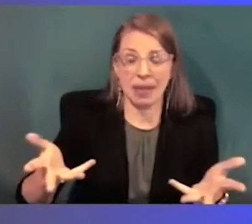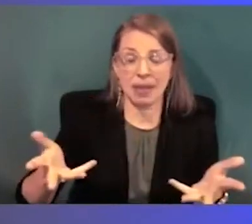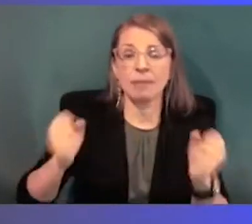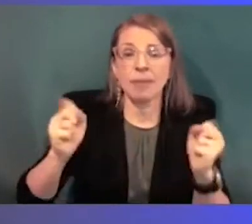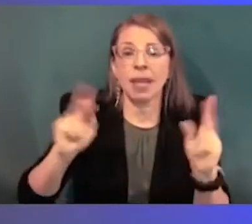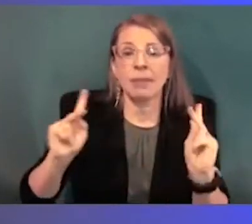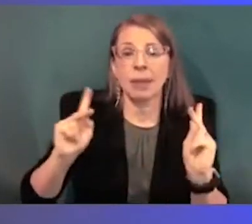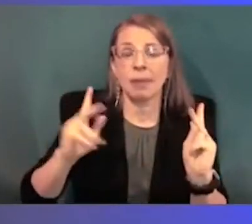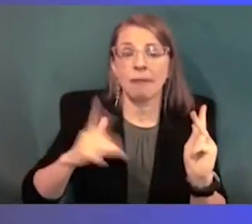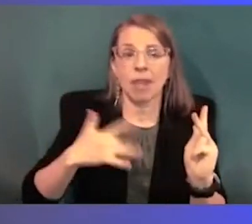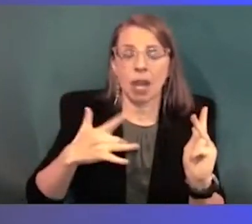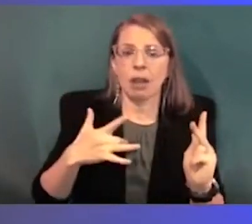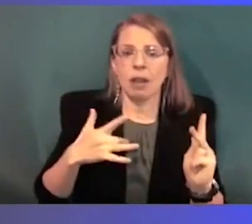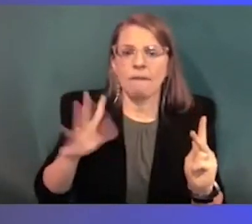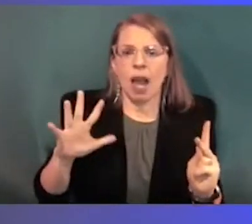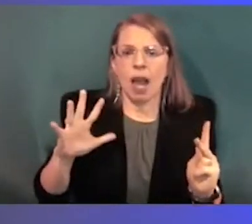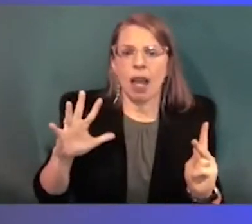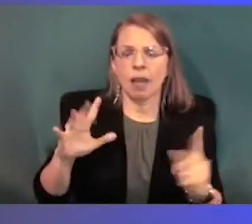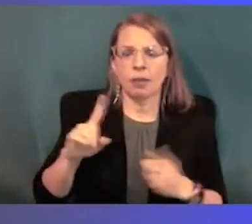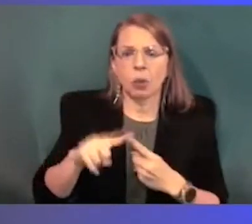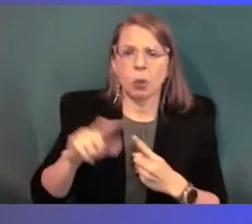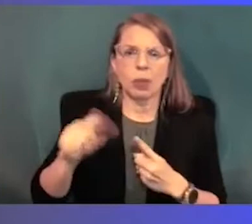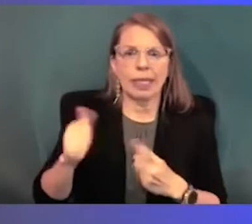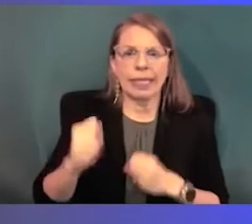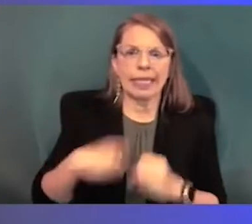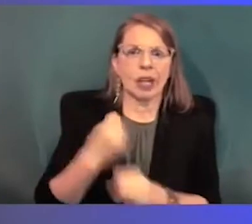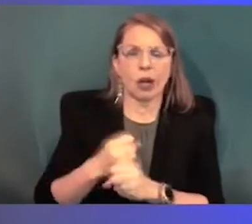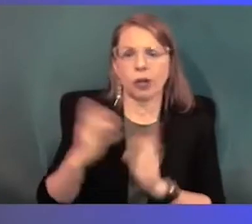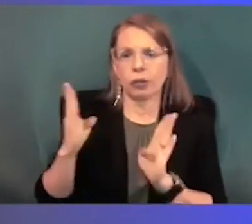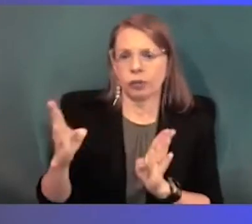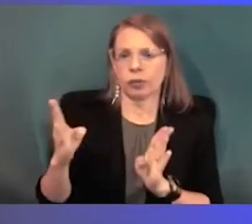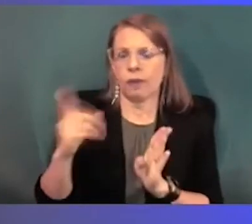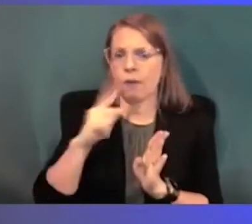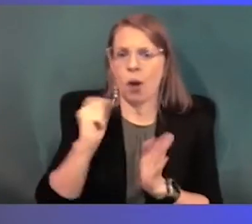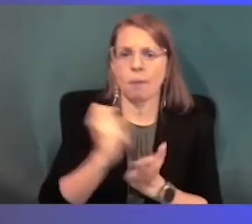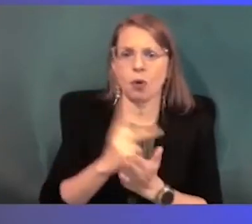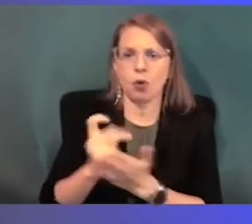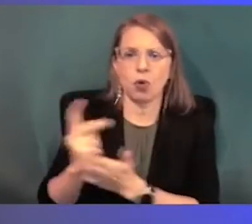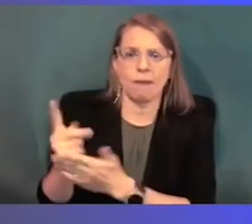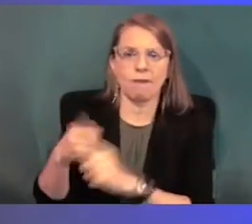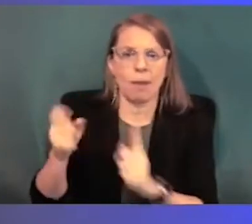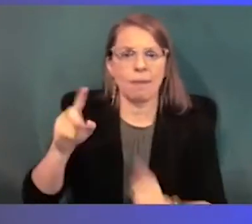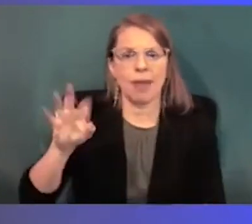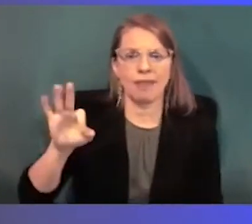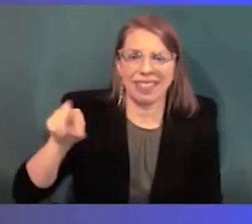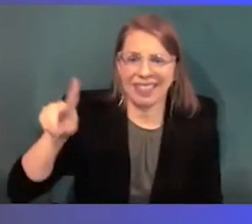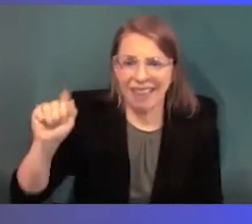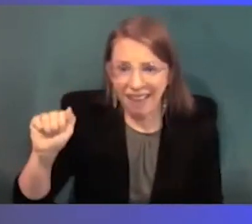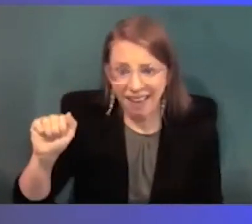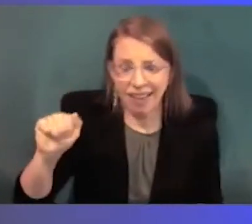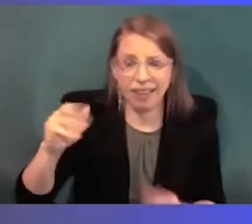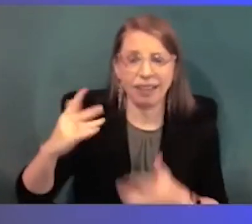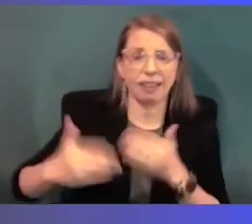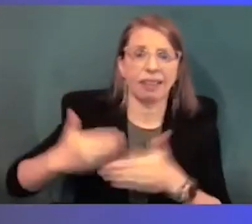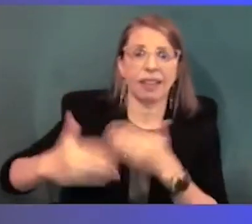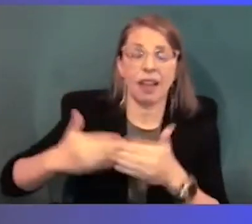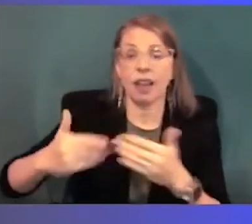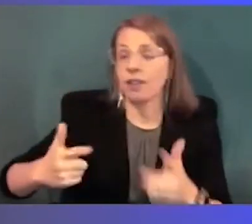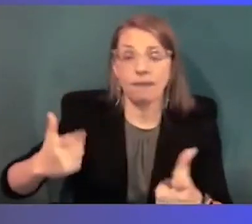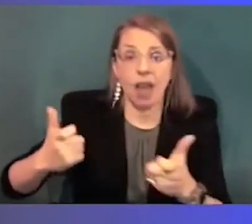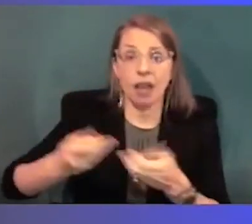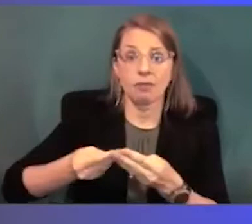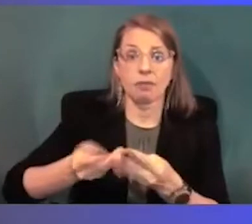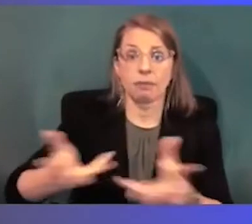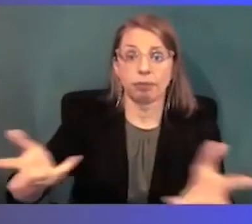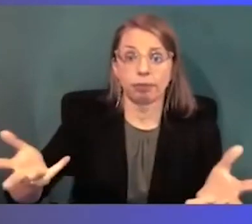10 years to get things approved from the FDA, and so because how quick, you know,